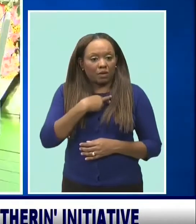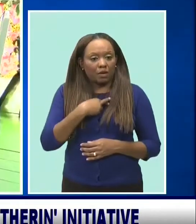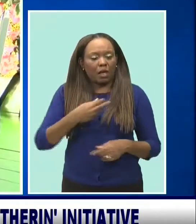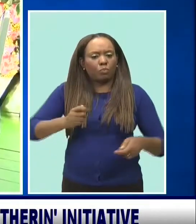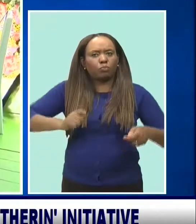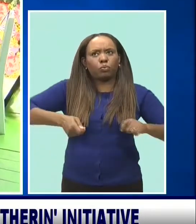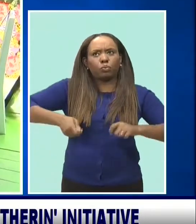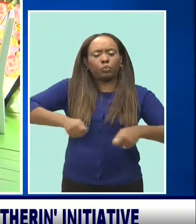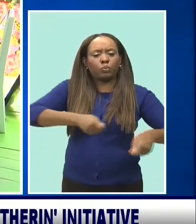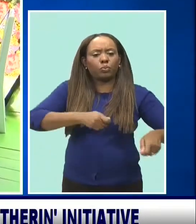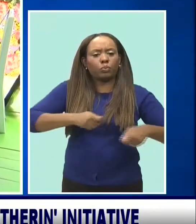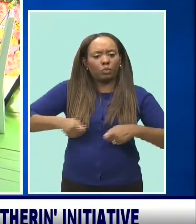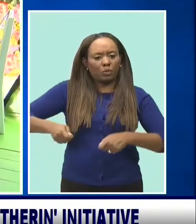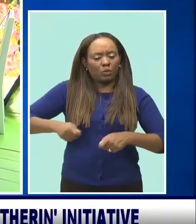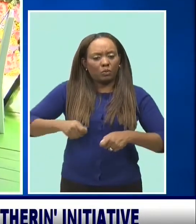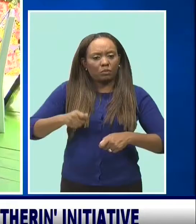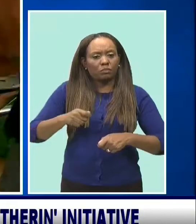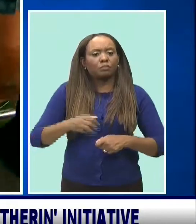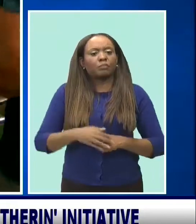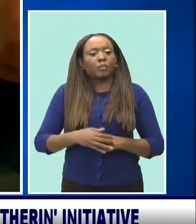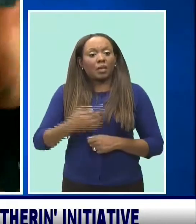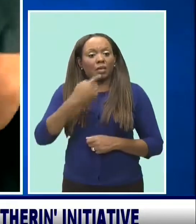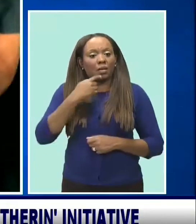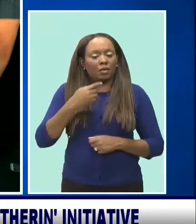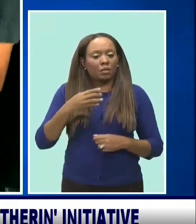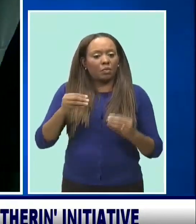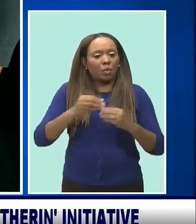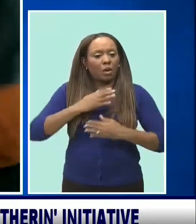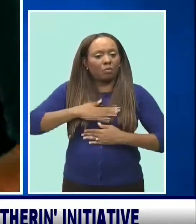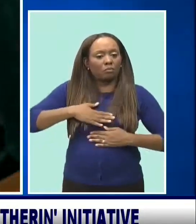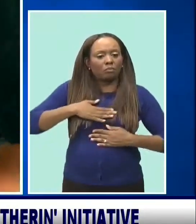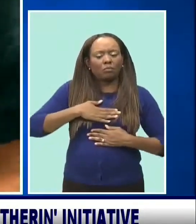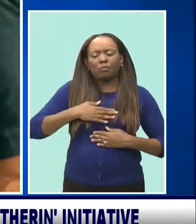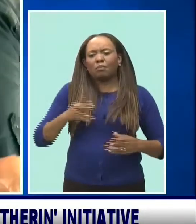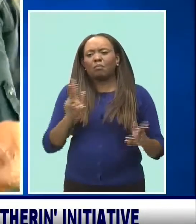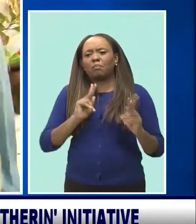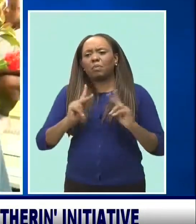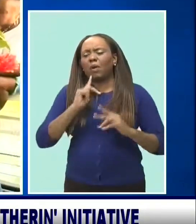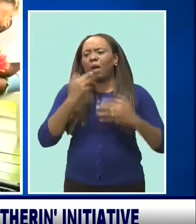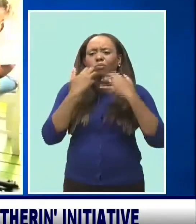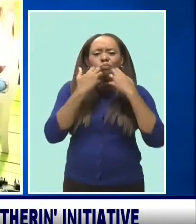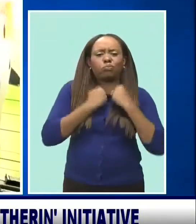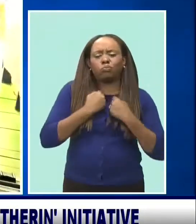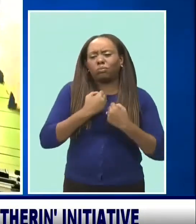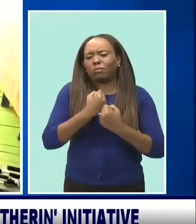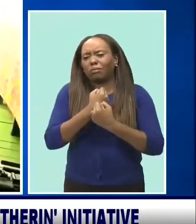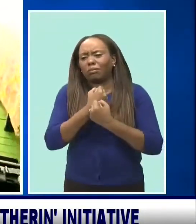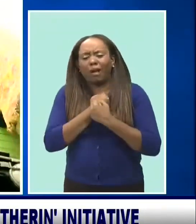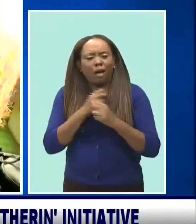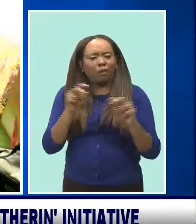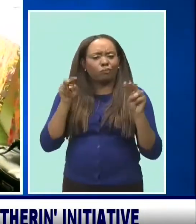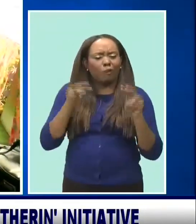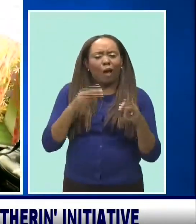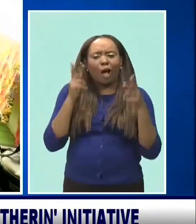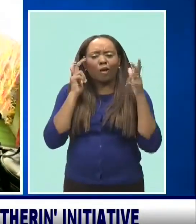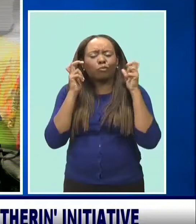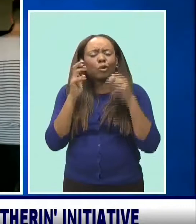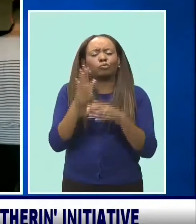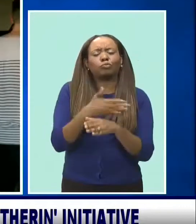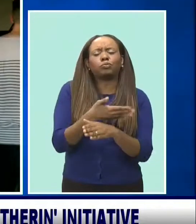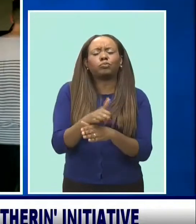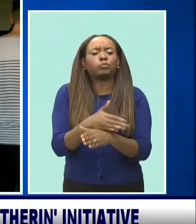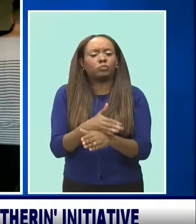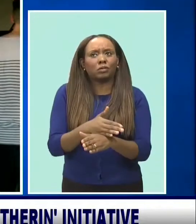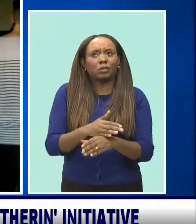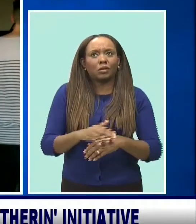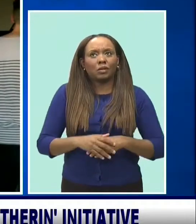pan performances throughout the month. He says the additional entertainment has been a hit with both locals and visitors. We